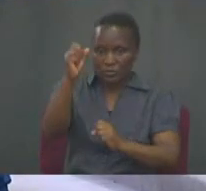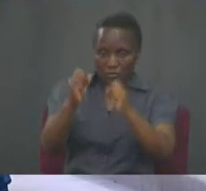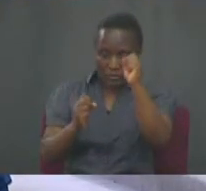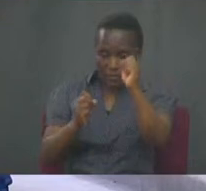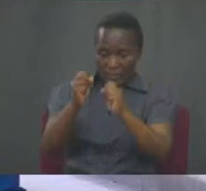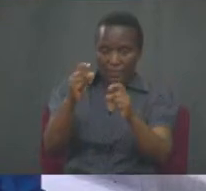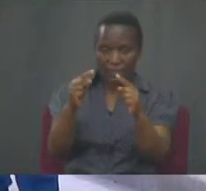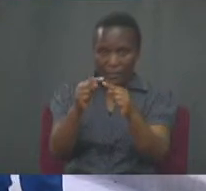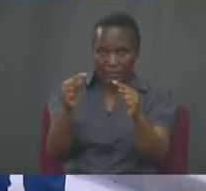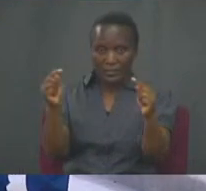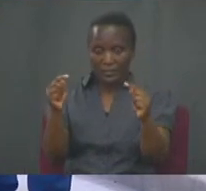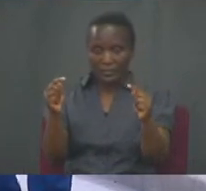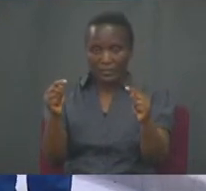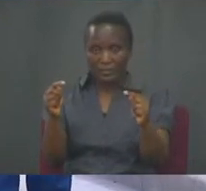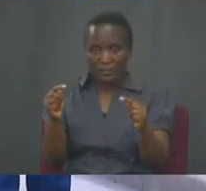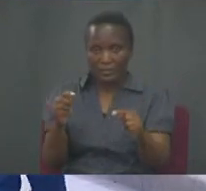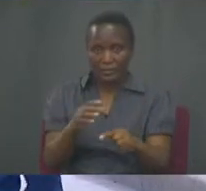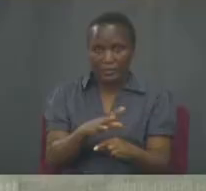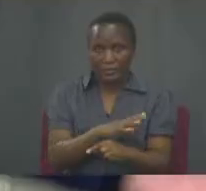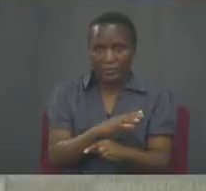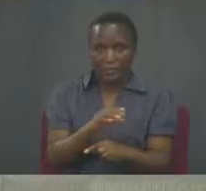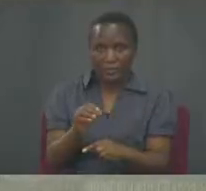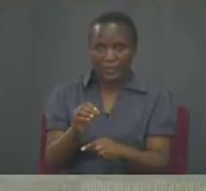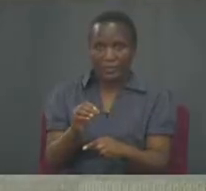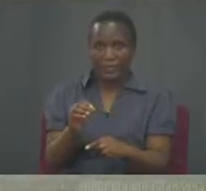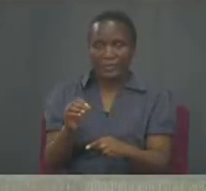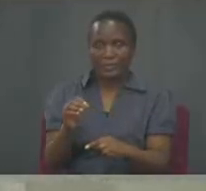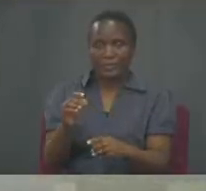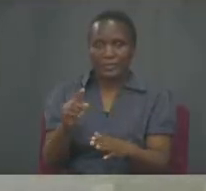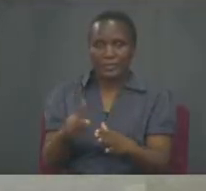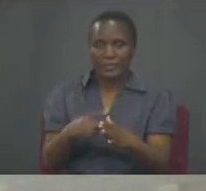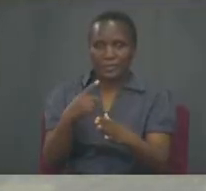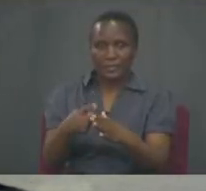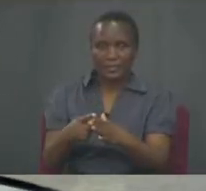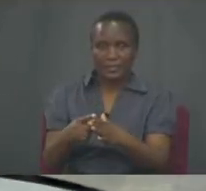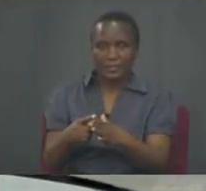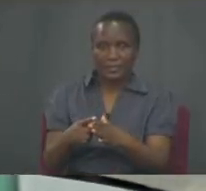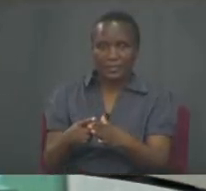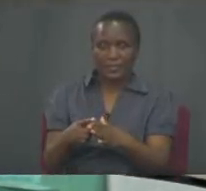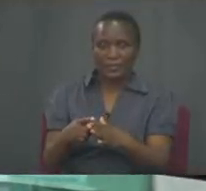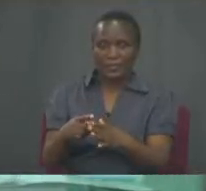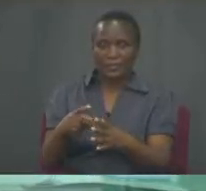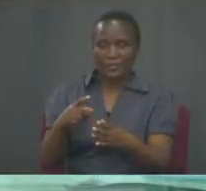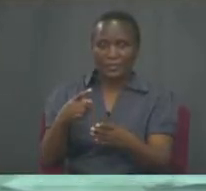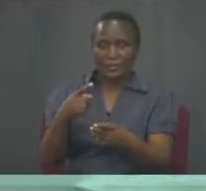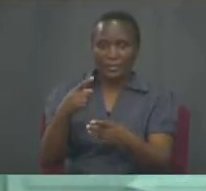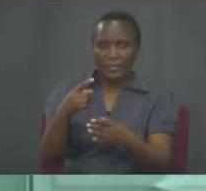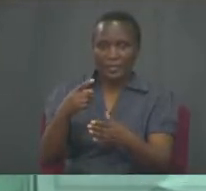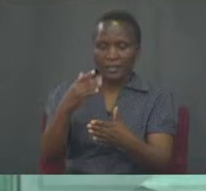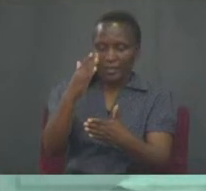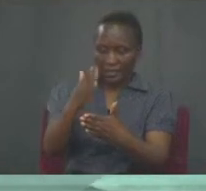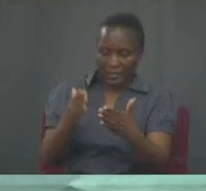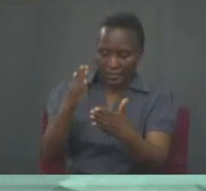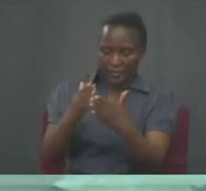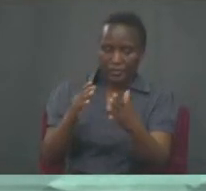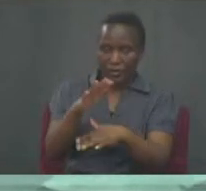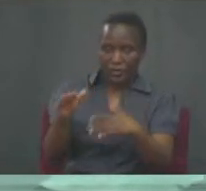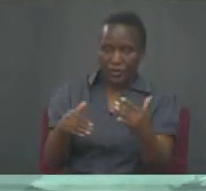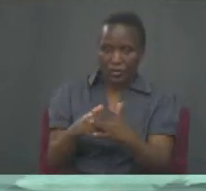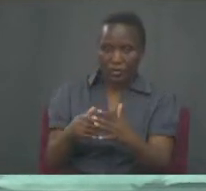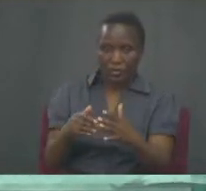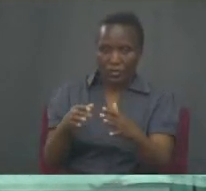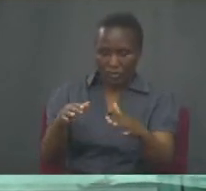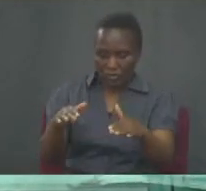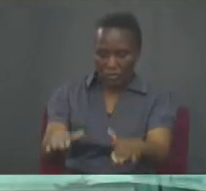do? They would simply amputate from the knee down. Cut off the legs. Cut off all legs. And the soldiers that will